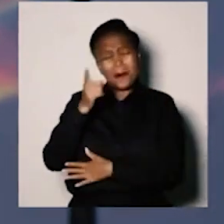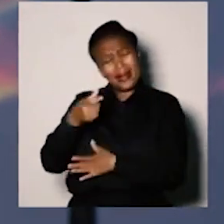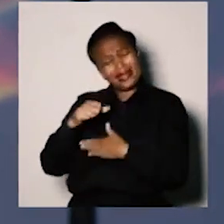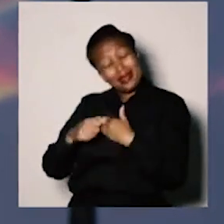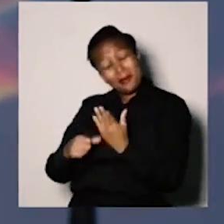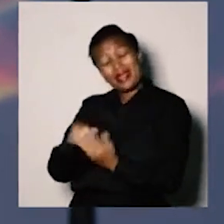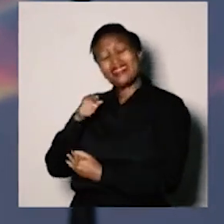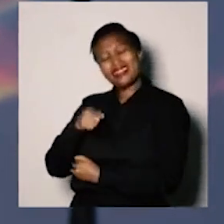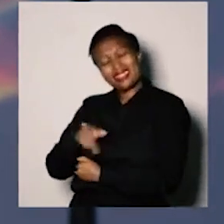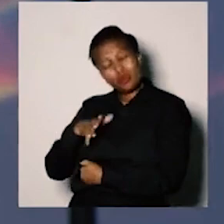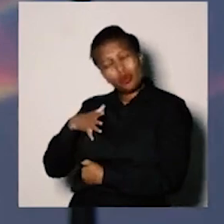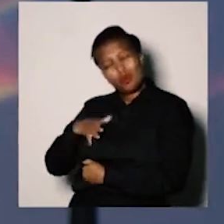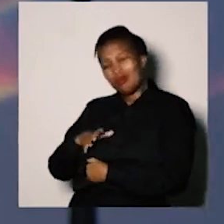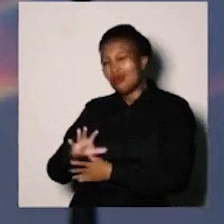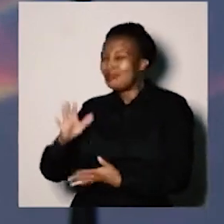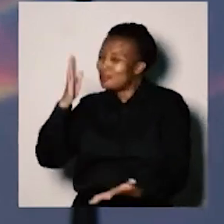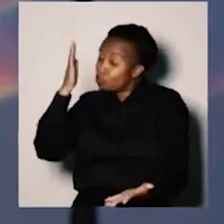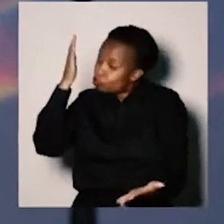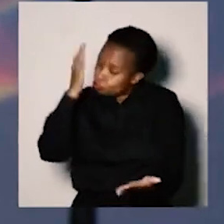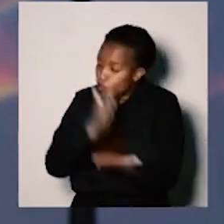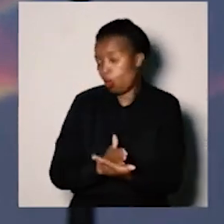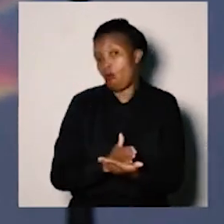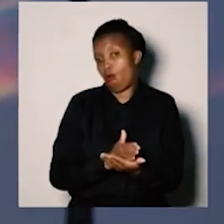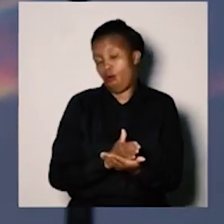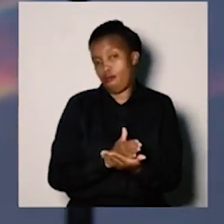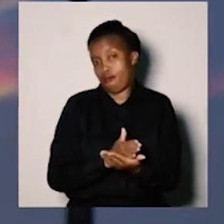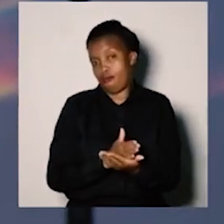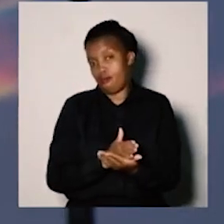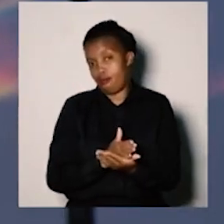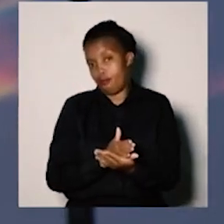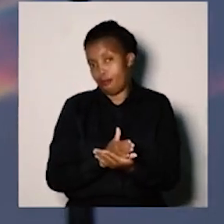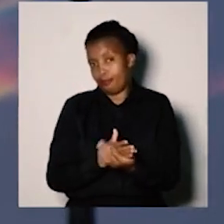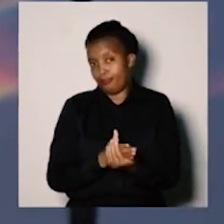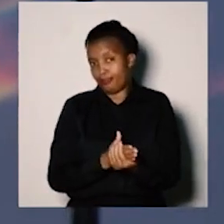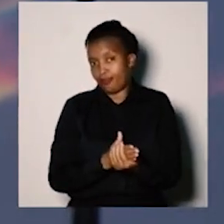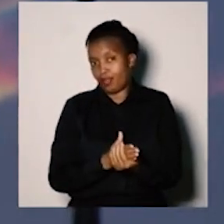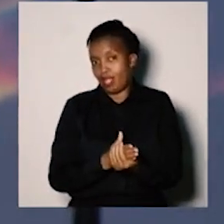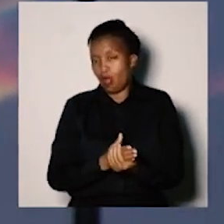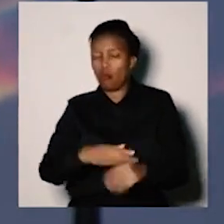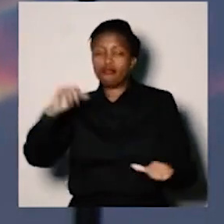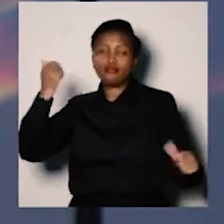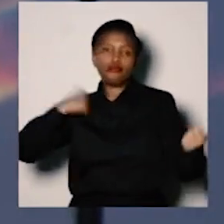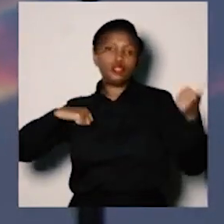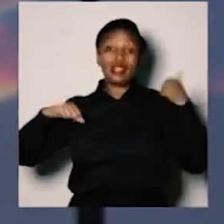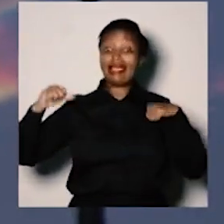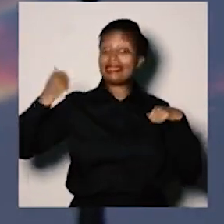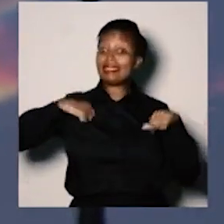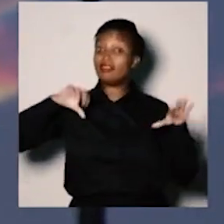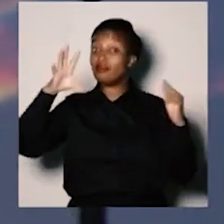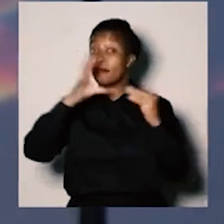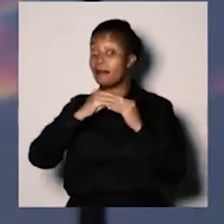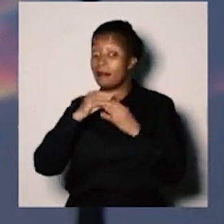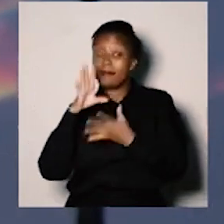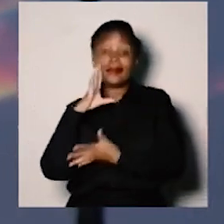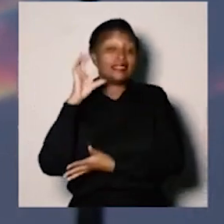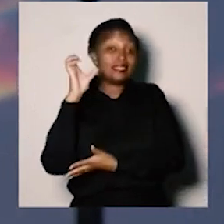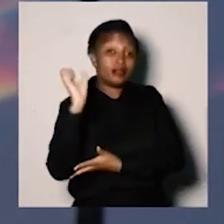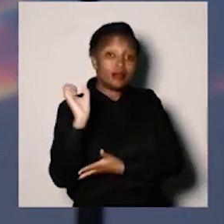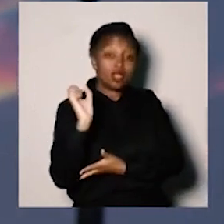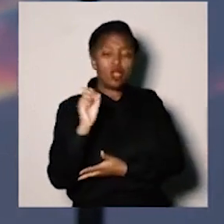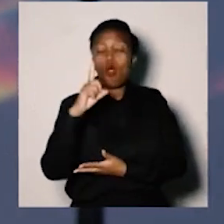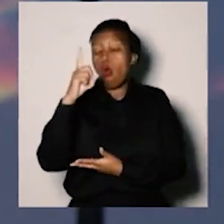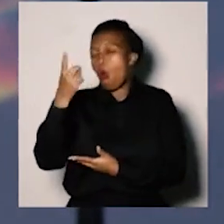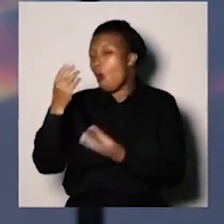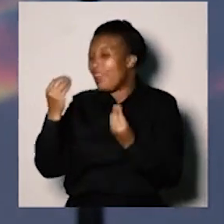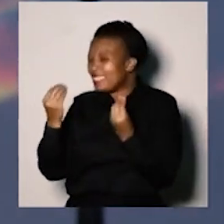month, we want to make sure now we become active members. One of the points in the sermon was